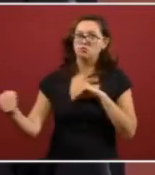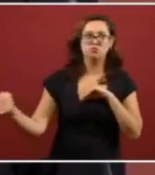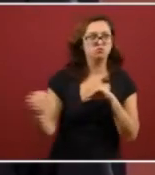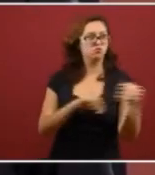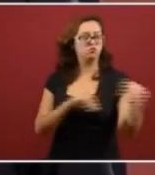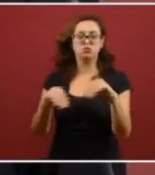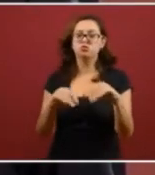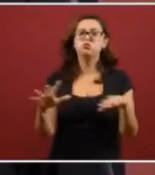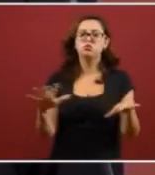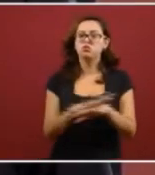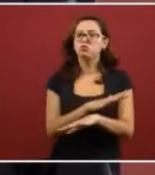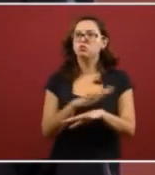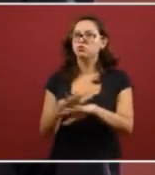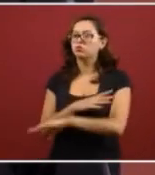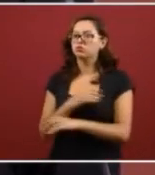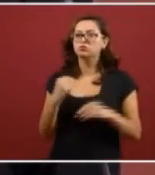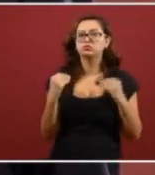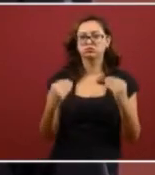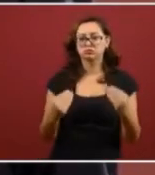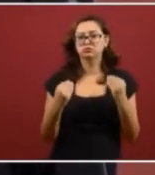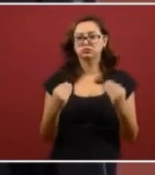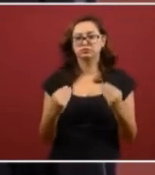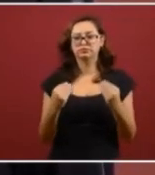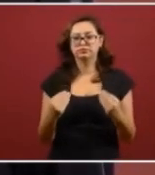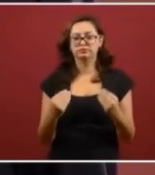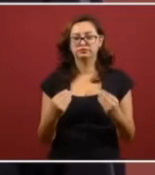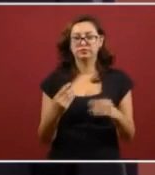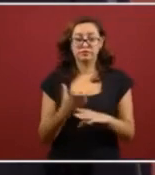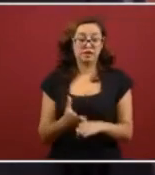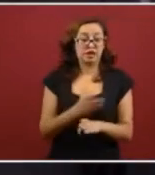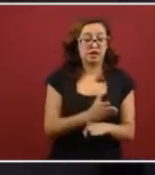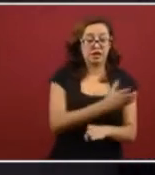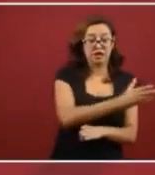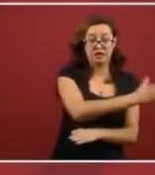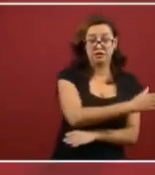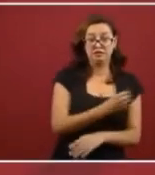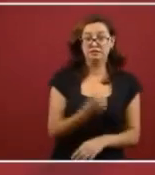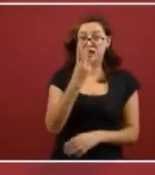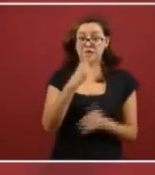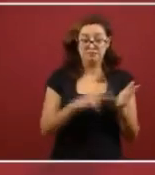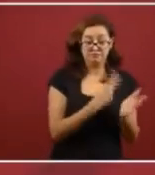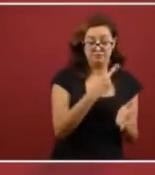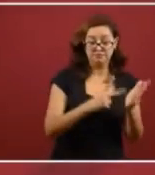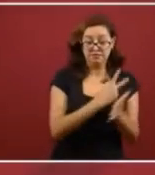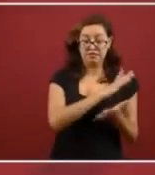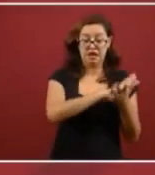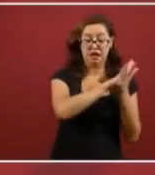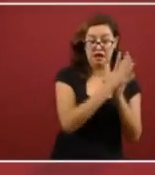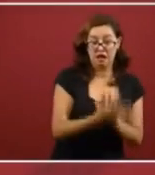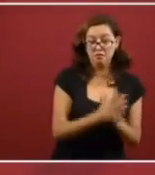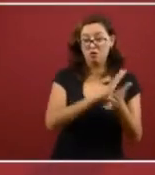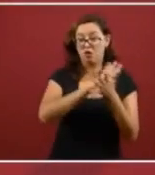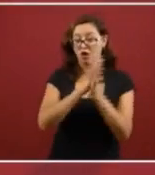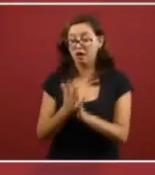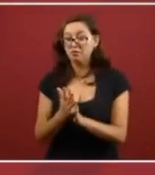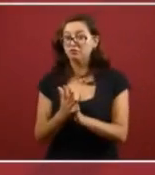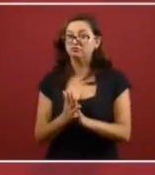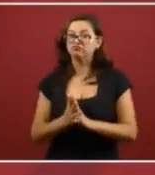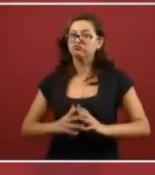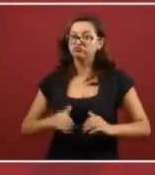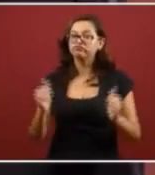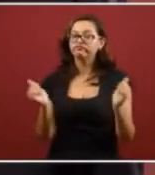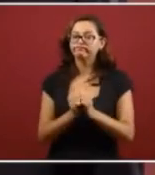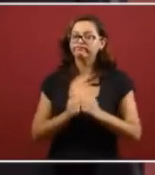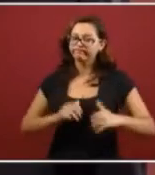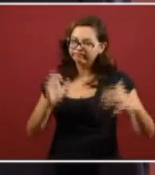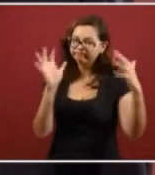movements. Inclusive las tres transformaciones including que se han llevado the a cabo, three transformations armada, have been done with